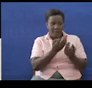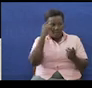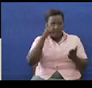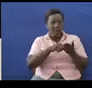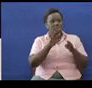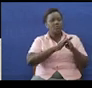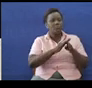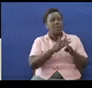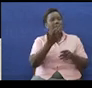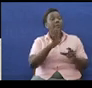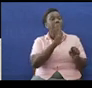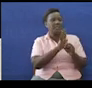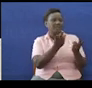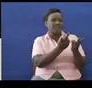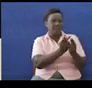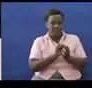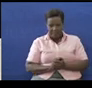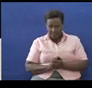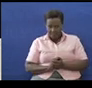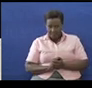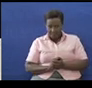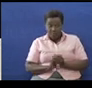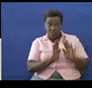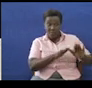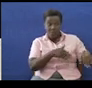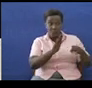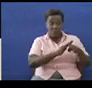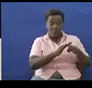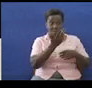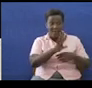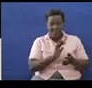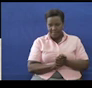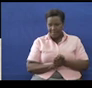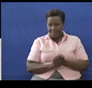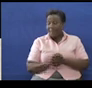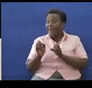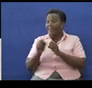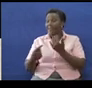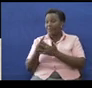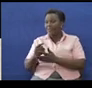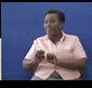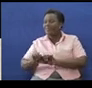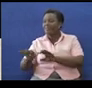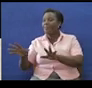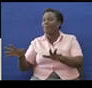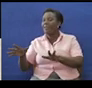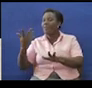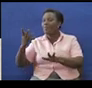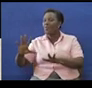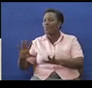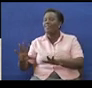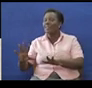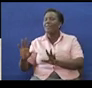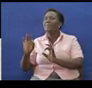that you are going to consume more water. And again, apart from consuming more water, if there